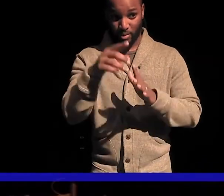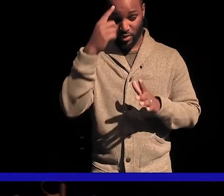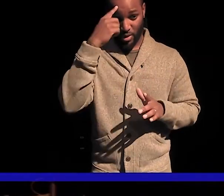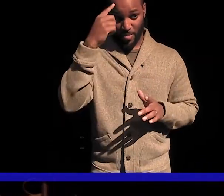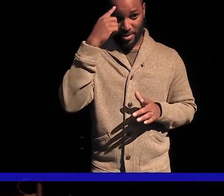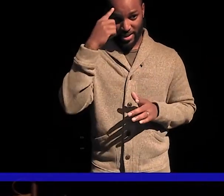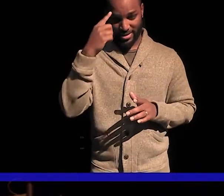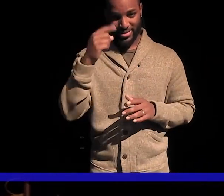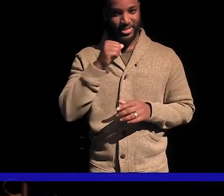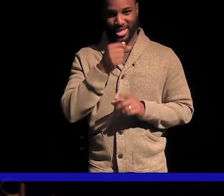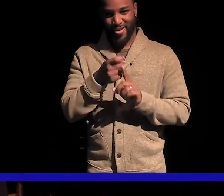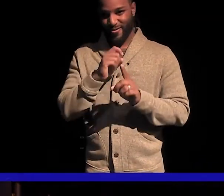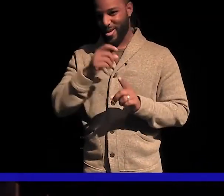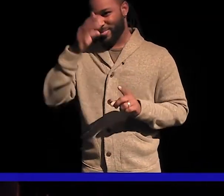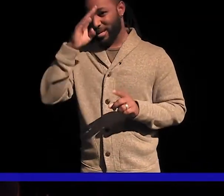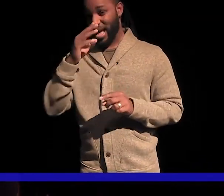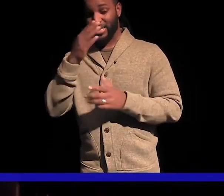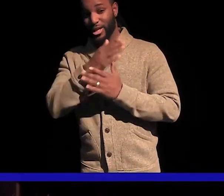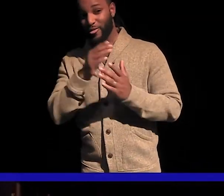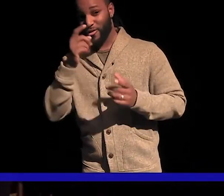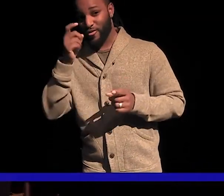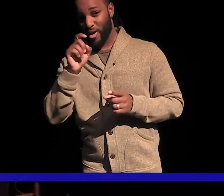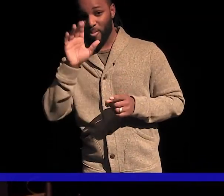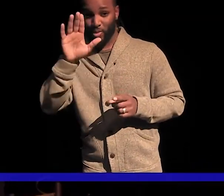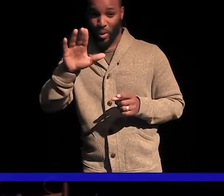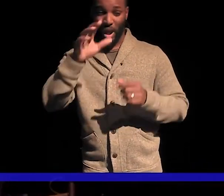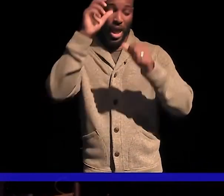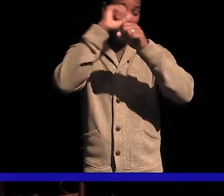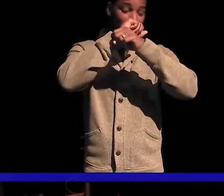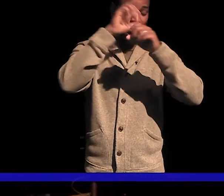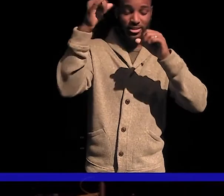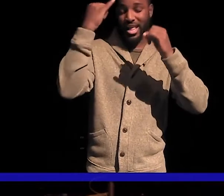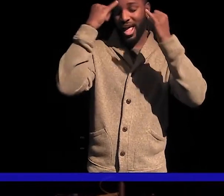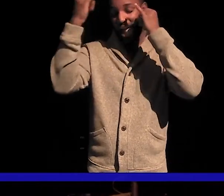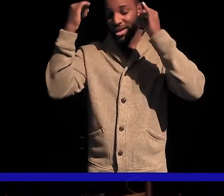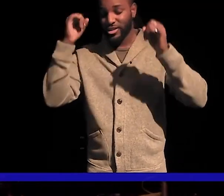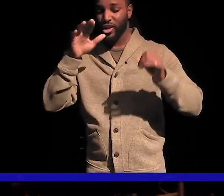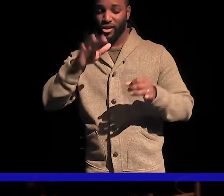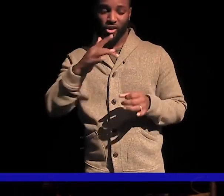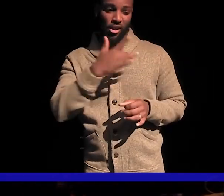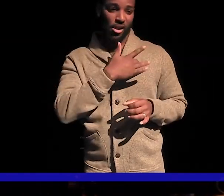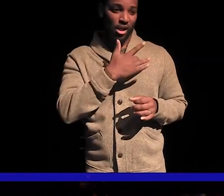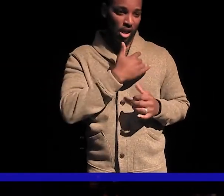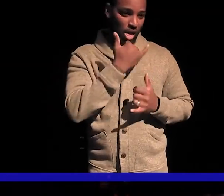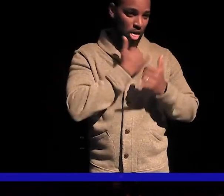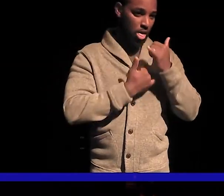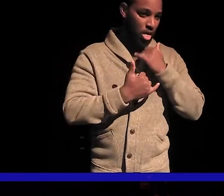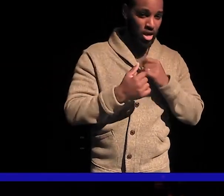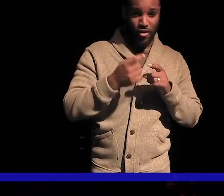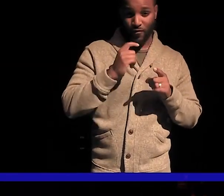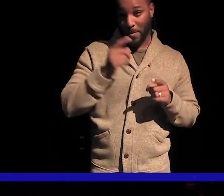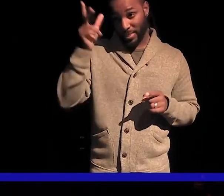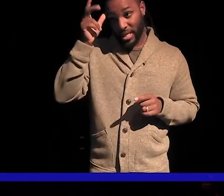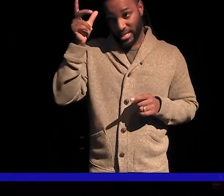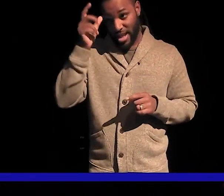your own flesh, from your imagination, from your fallen heart. Some of it comes from, can come from the devil.